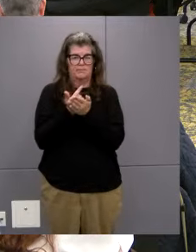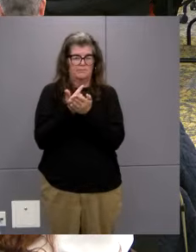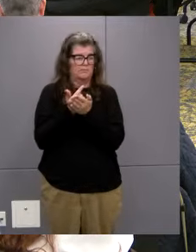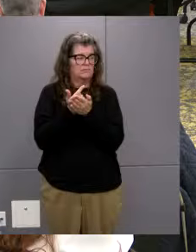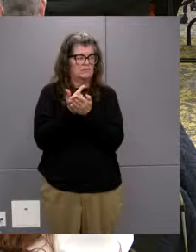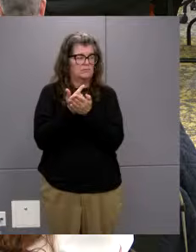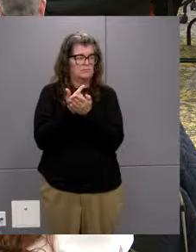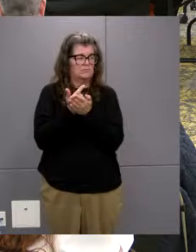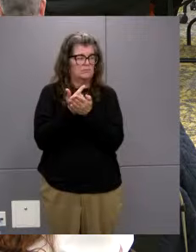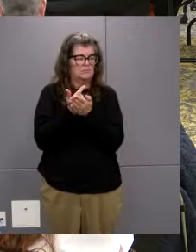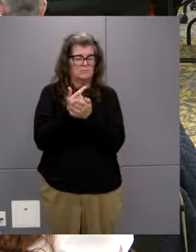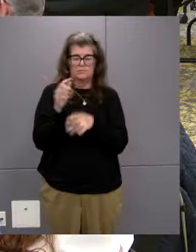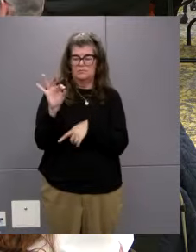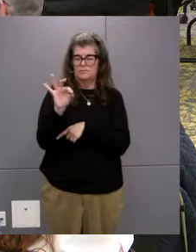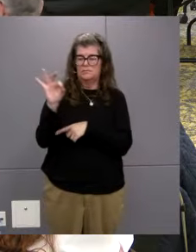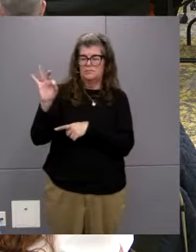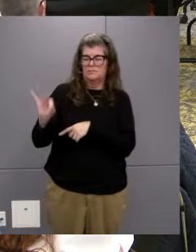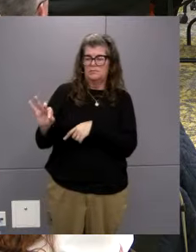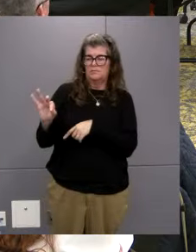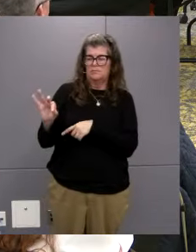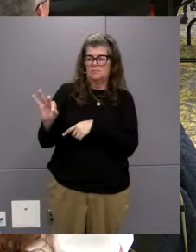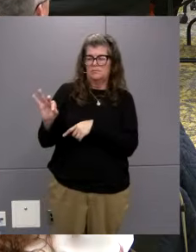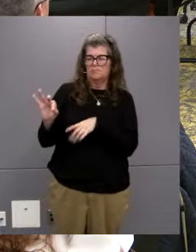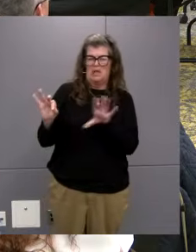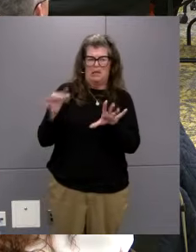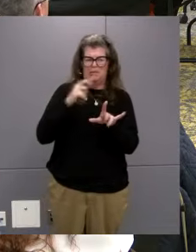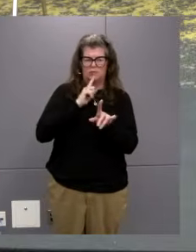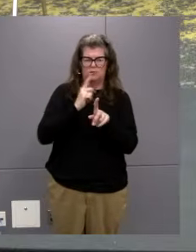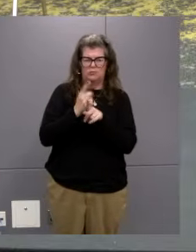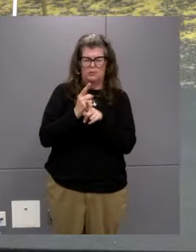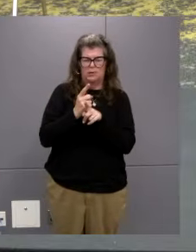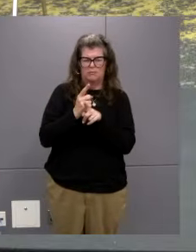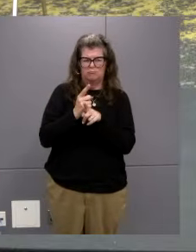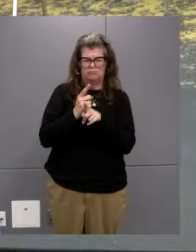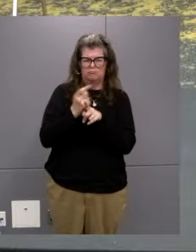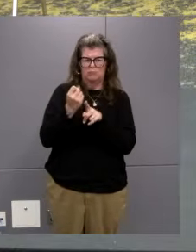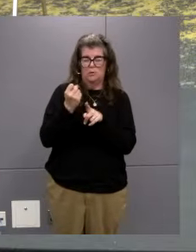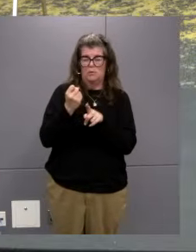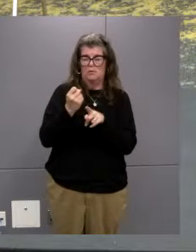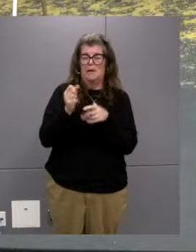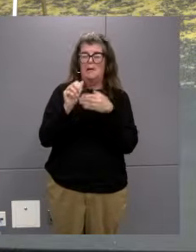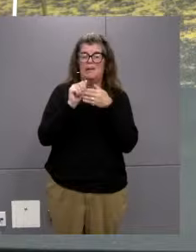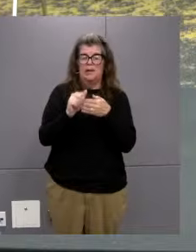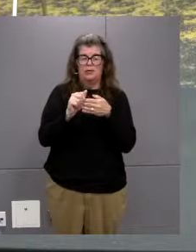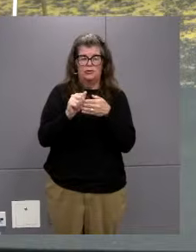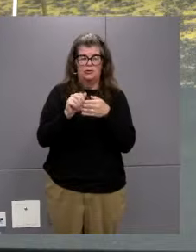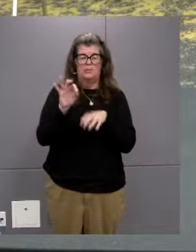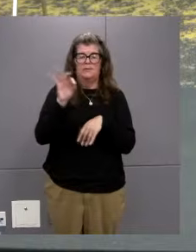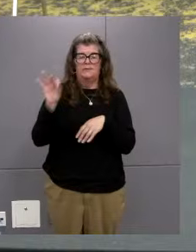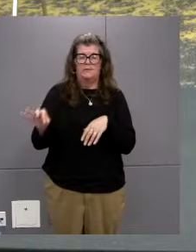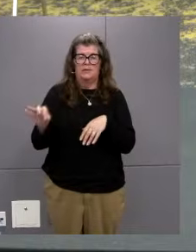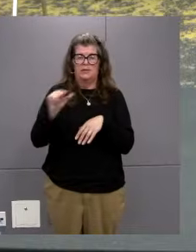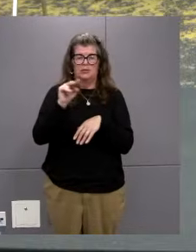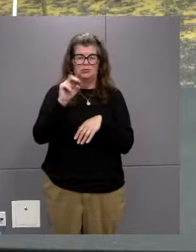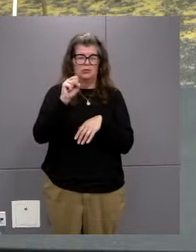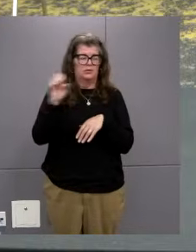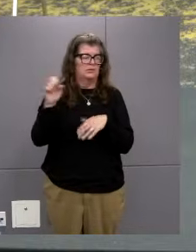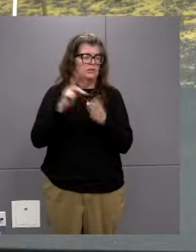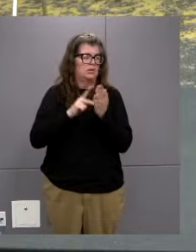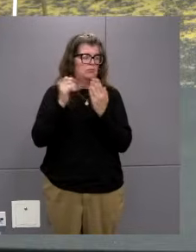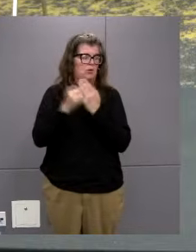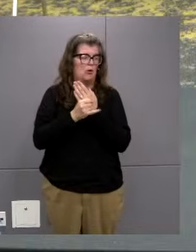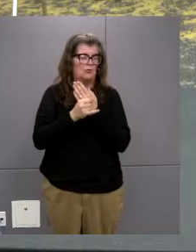from the Flint, wait, let me get this right. Hold on here. Leadership Flint and Genesee program. I used to run this program, you wouldn't know